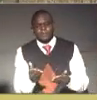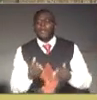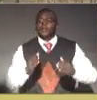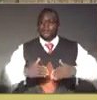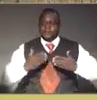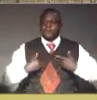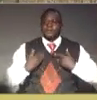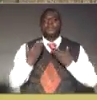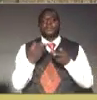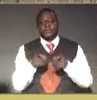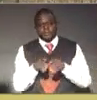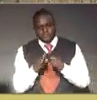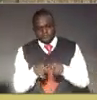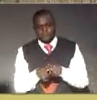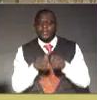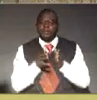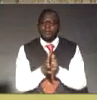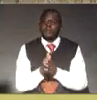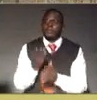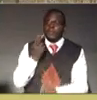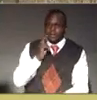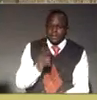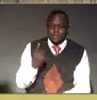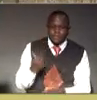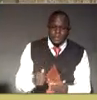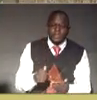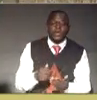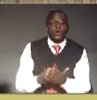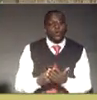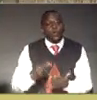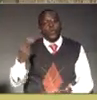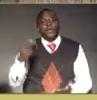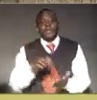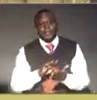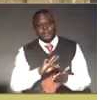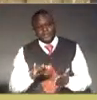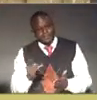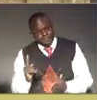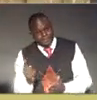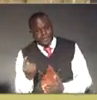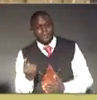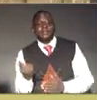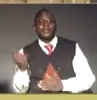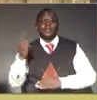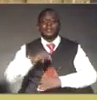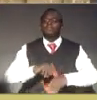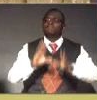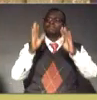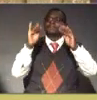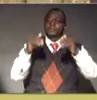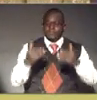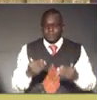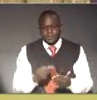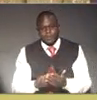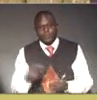have you here, and of course to explain to the viewer what Holy Thursday is. And of course, this is the first day that is celebrated in the